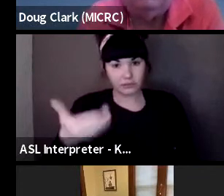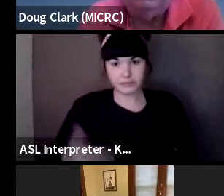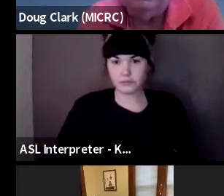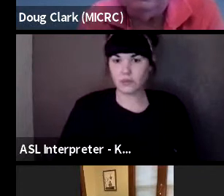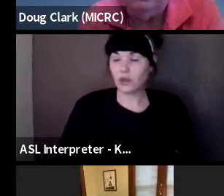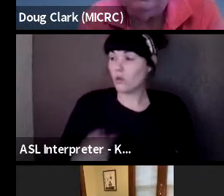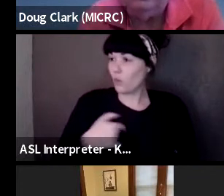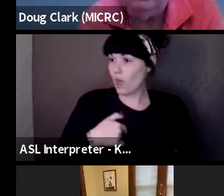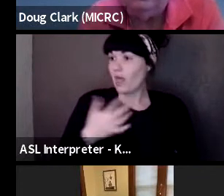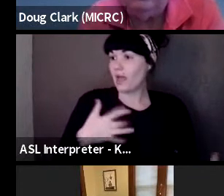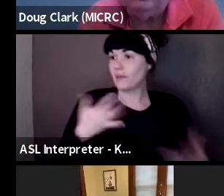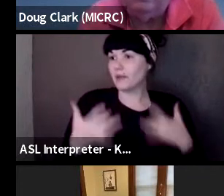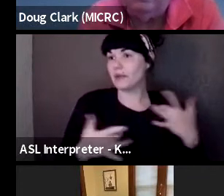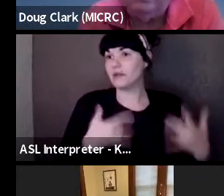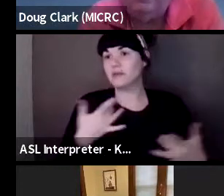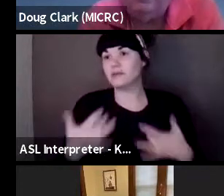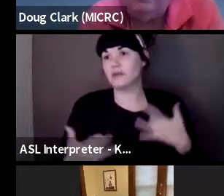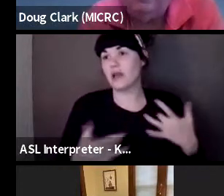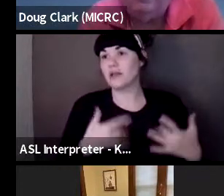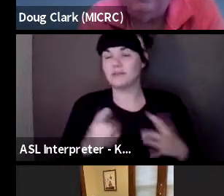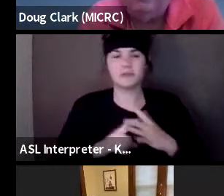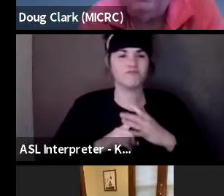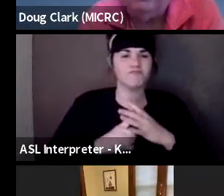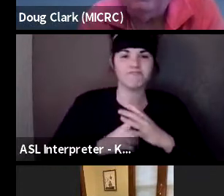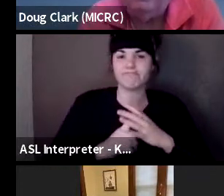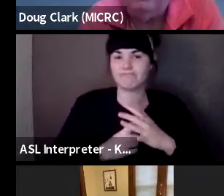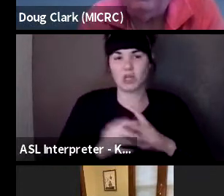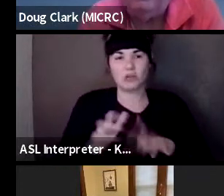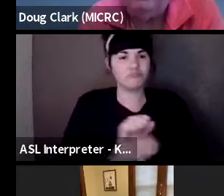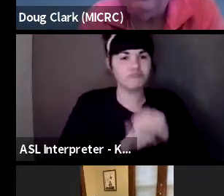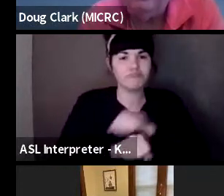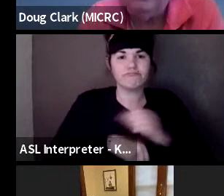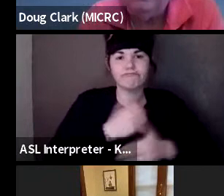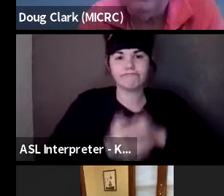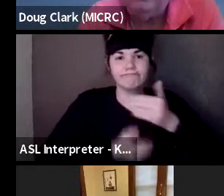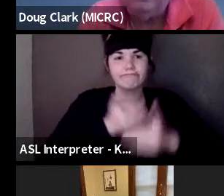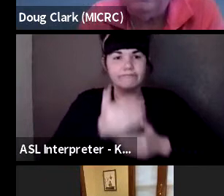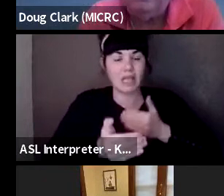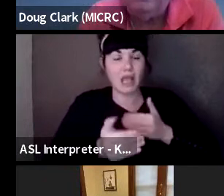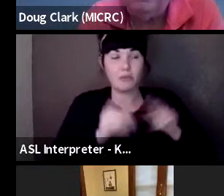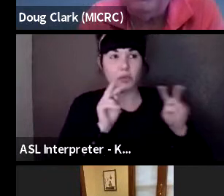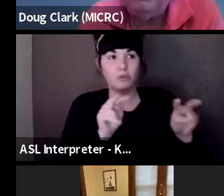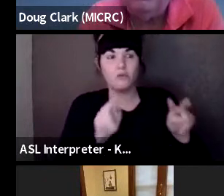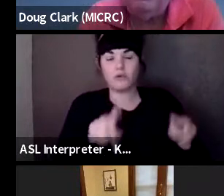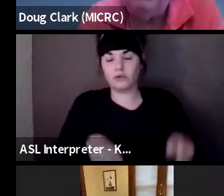Well, I'm excited to get this show on the road. I'm excited for the public hearings.